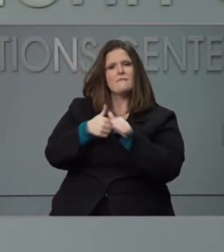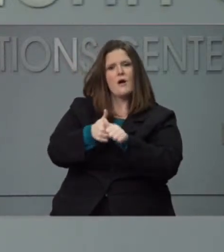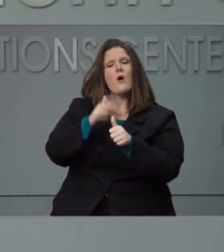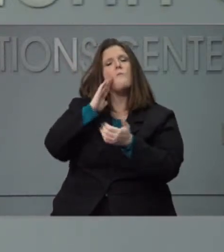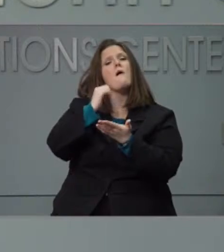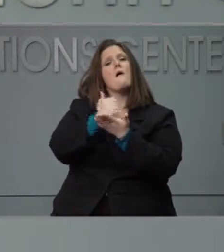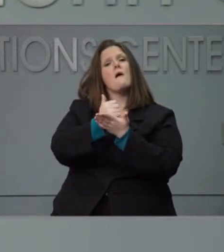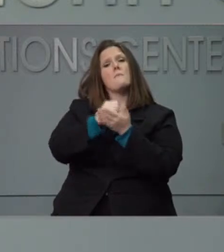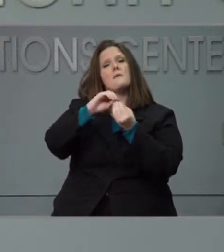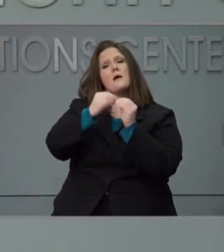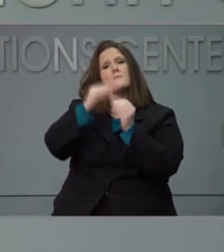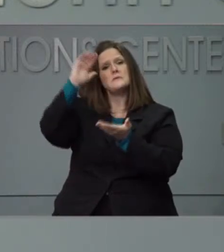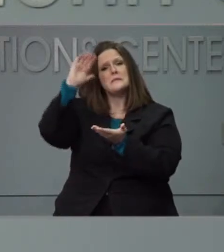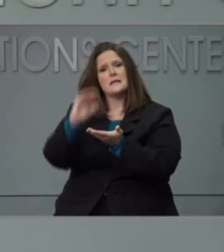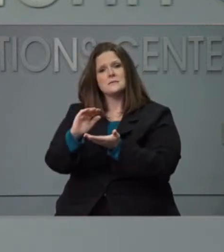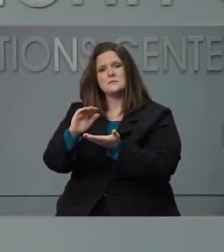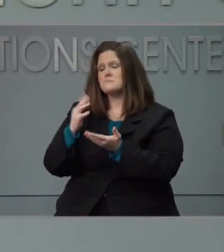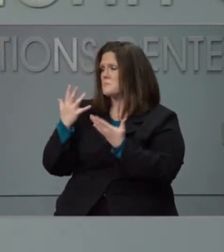question, please.